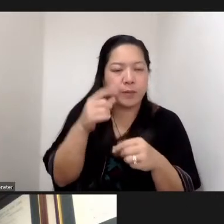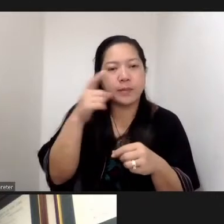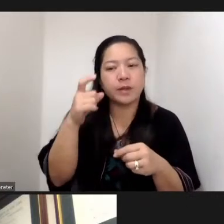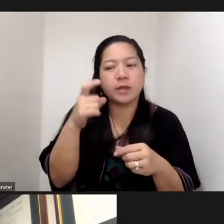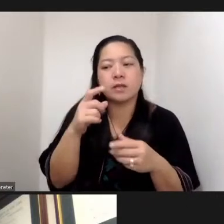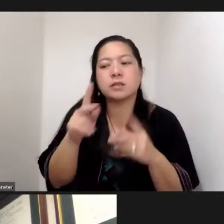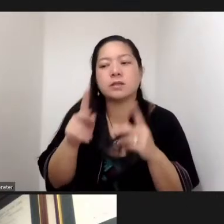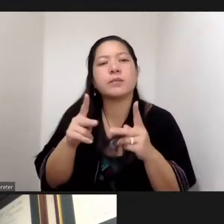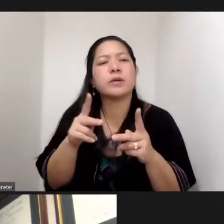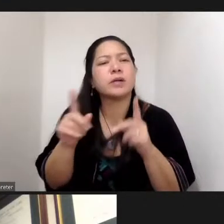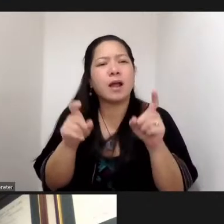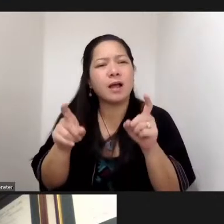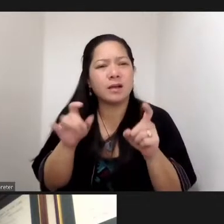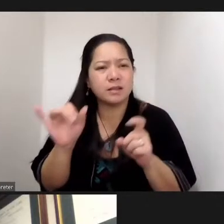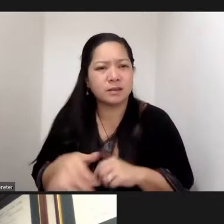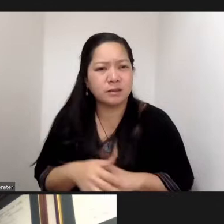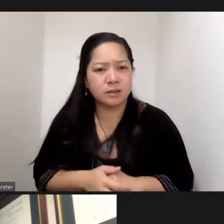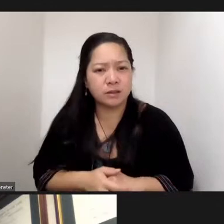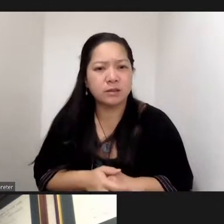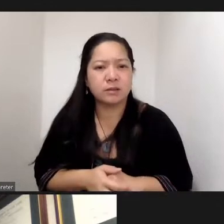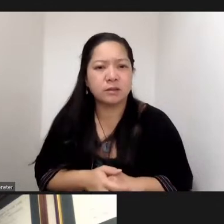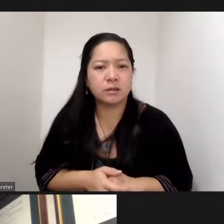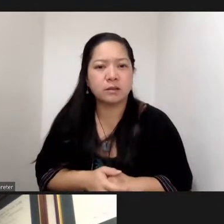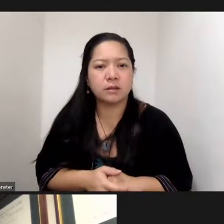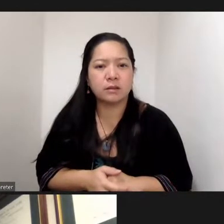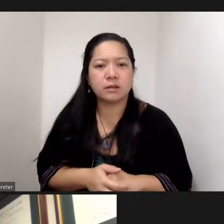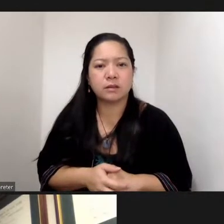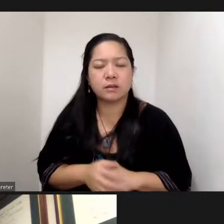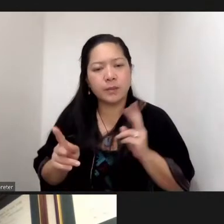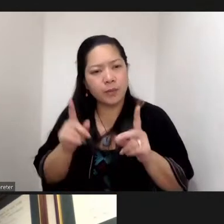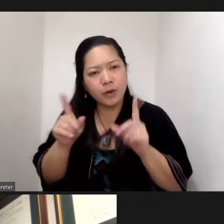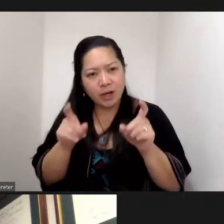going to ask them. They're going to ask them.